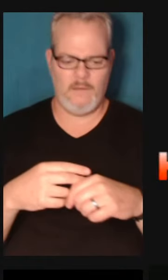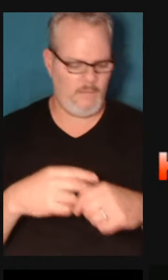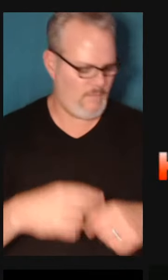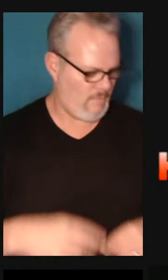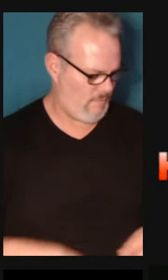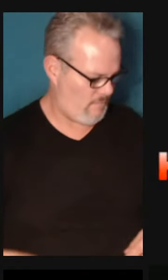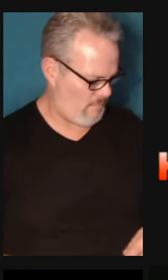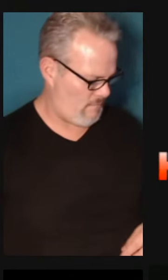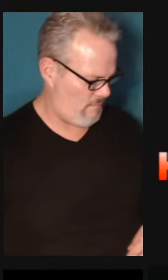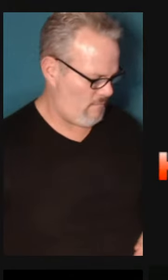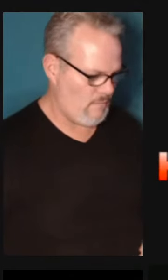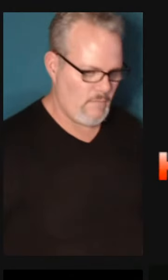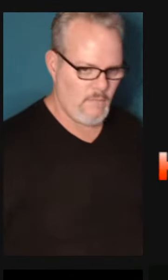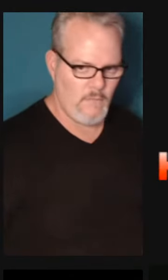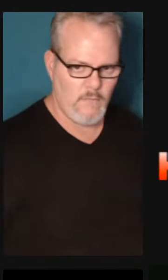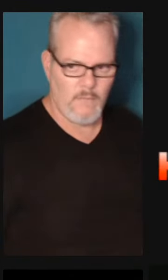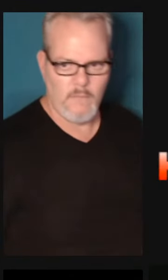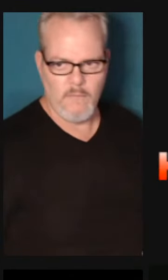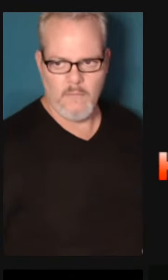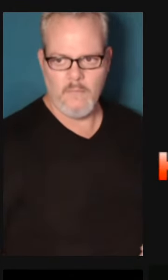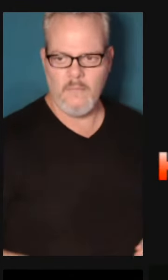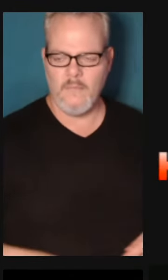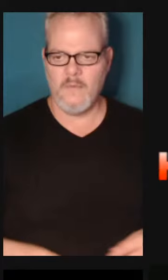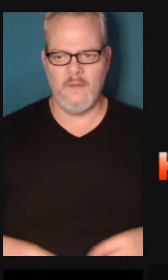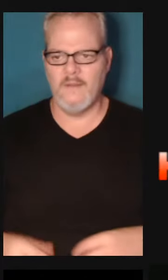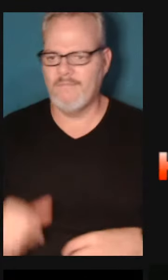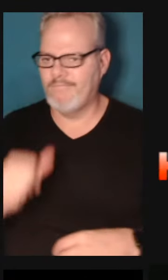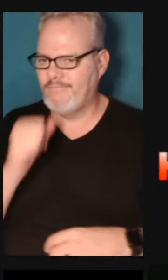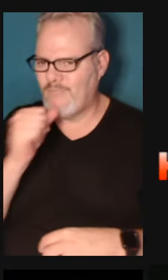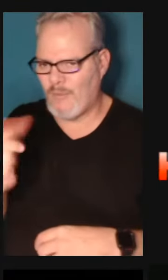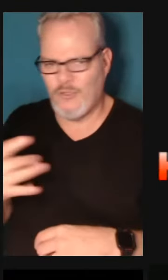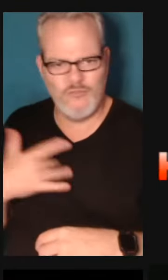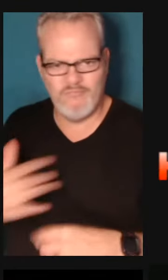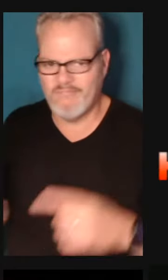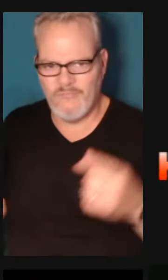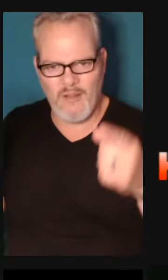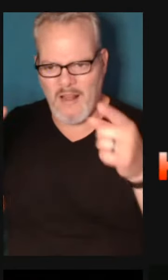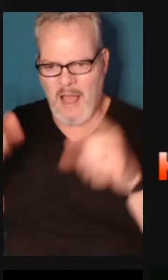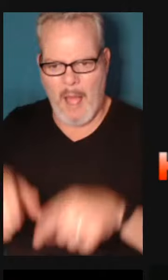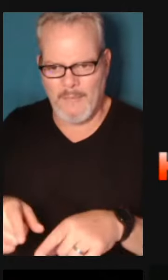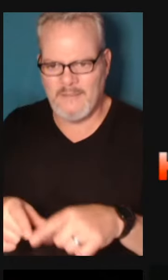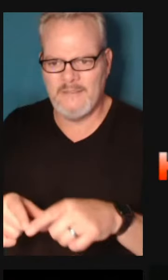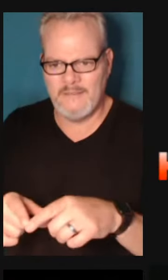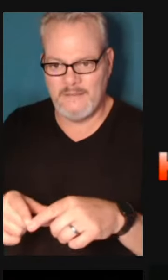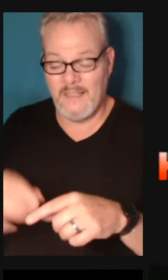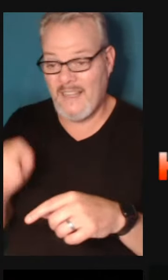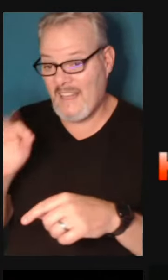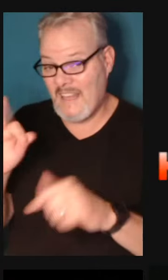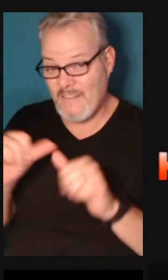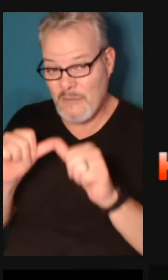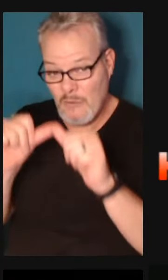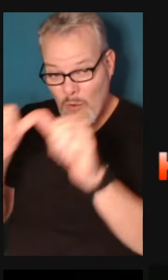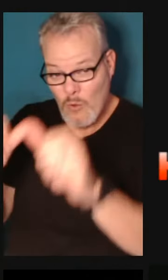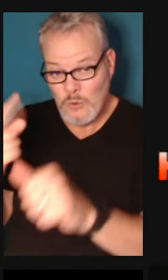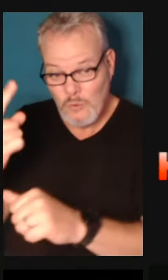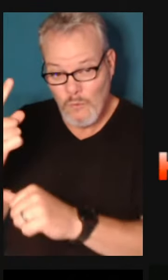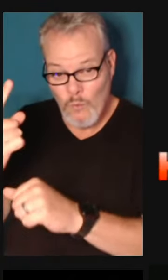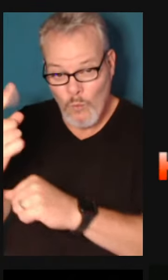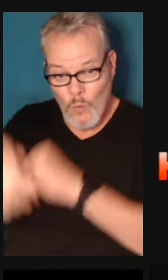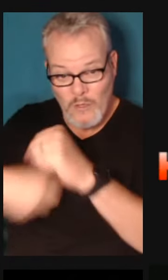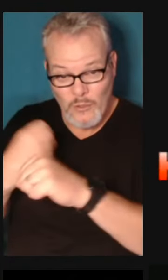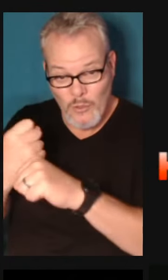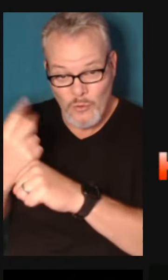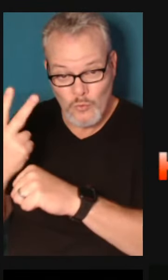more tenuous proposition there. A much less likely thing to happen. If I've got doubts it'll go for 1 more year, then what about 2 or